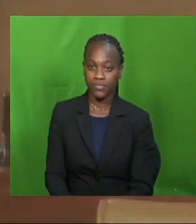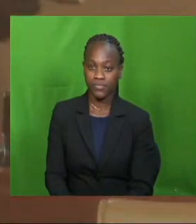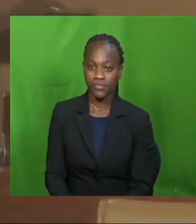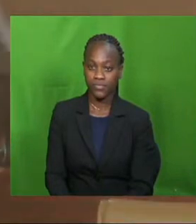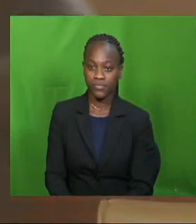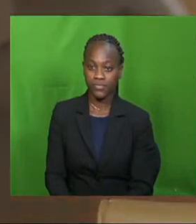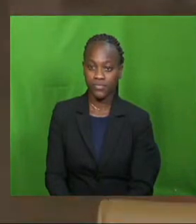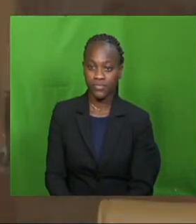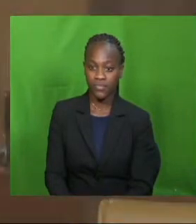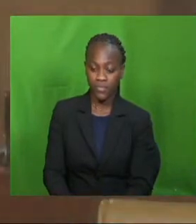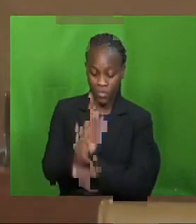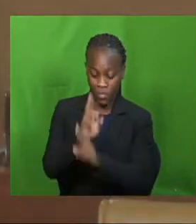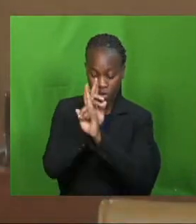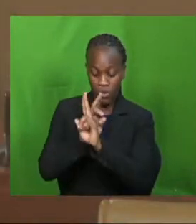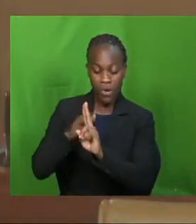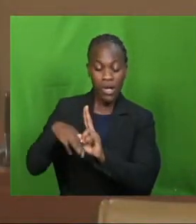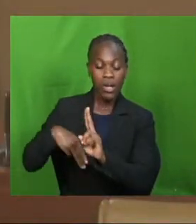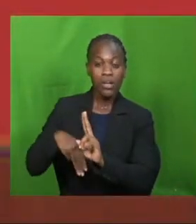Honourable members,